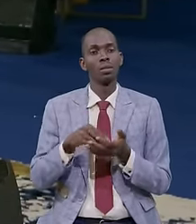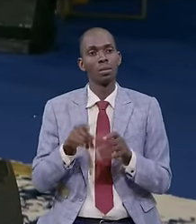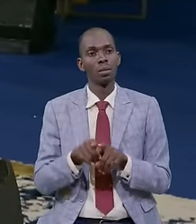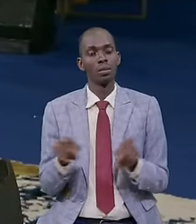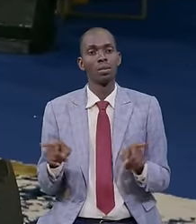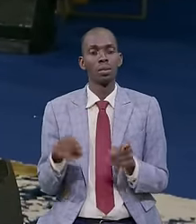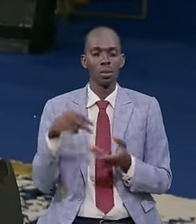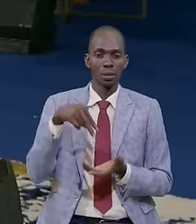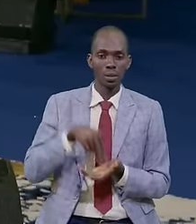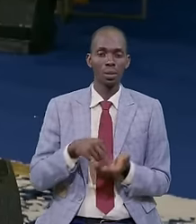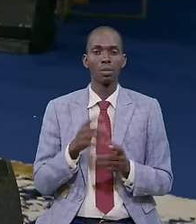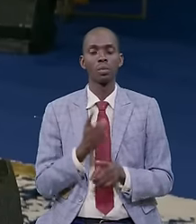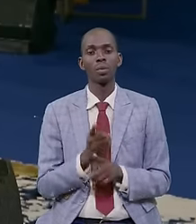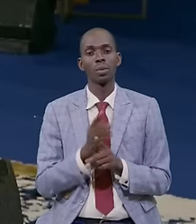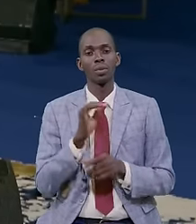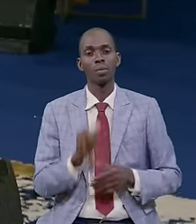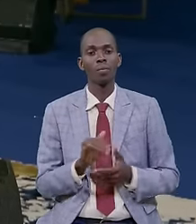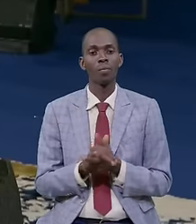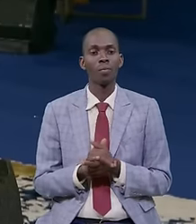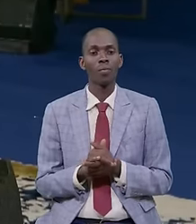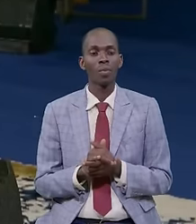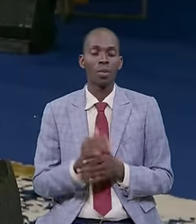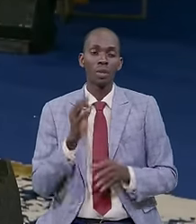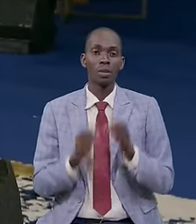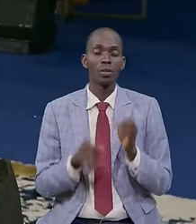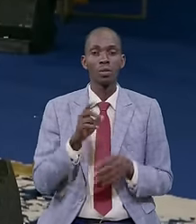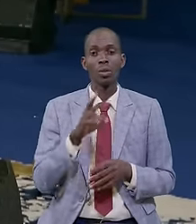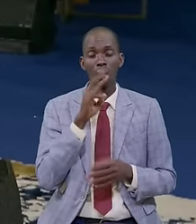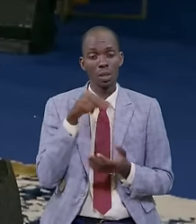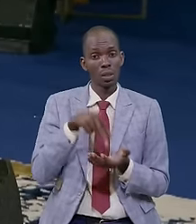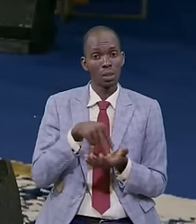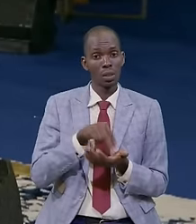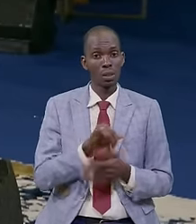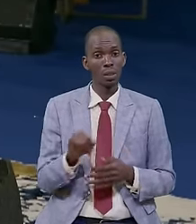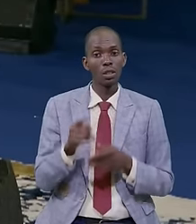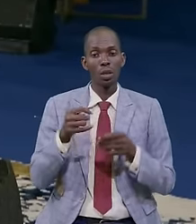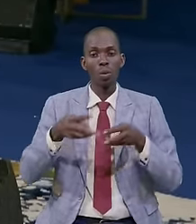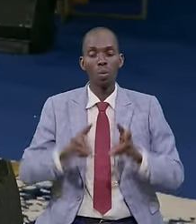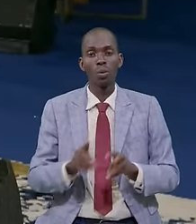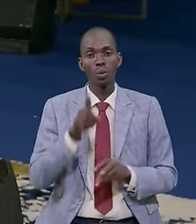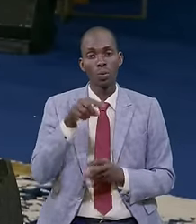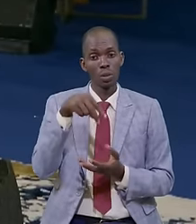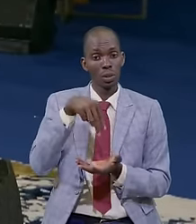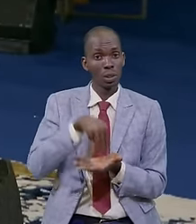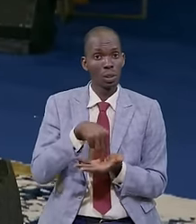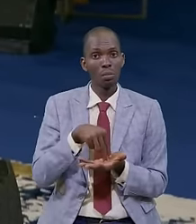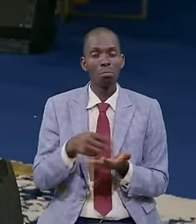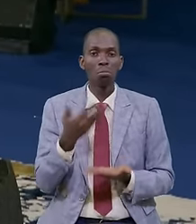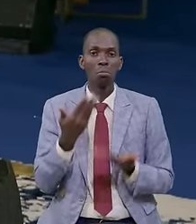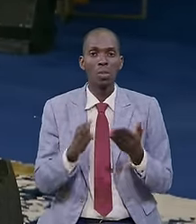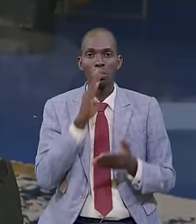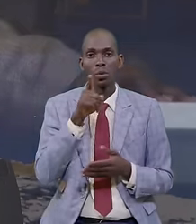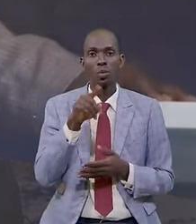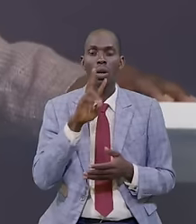right. You know, if you are standing, the way you stand, maybe you are standing as if you are